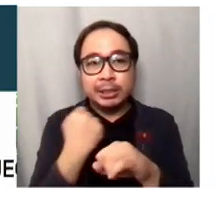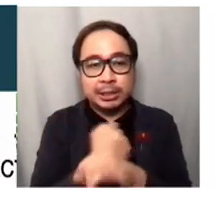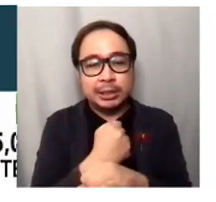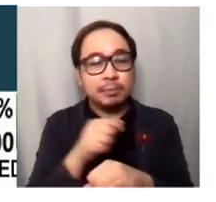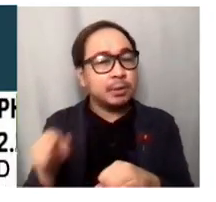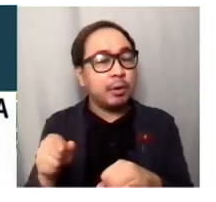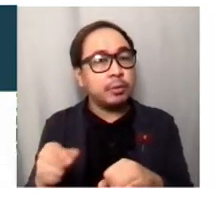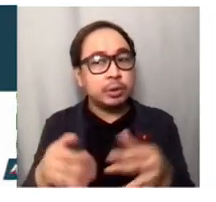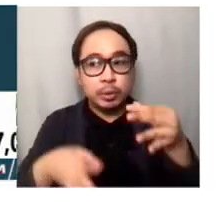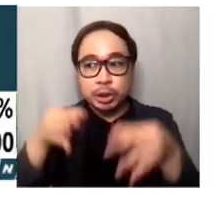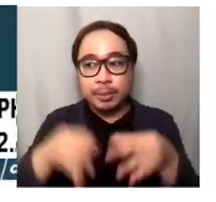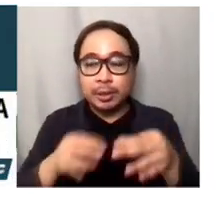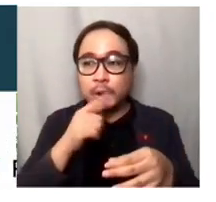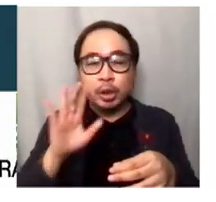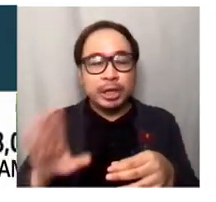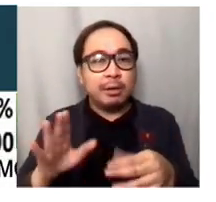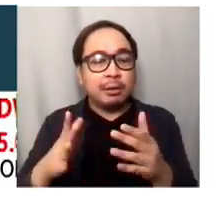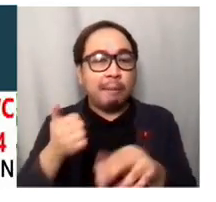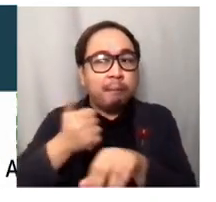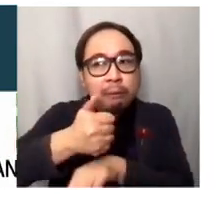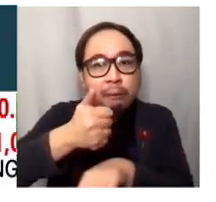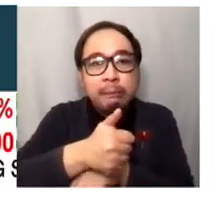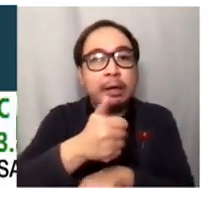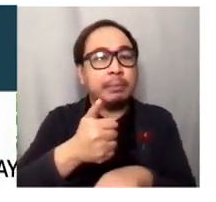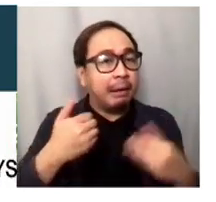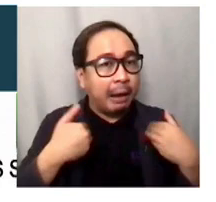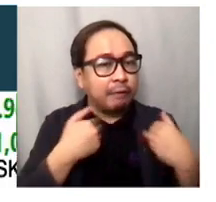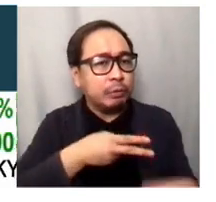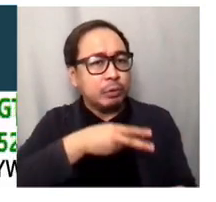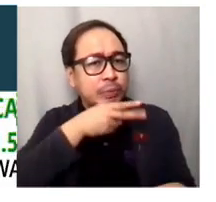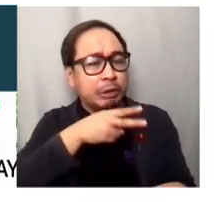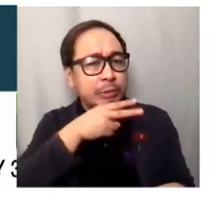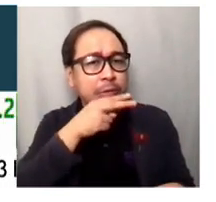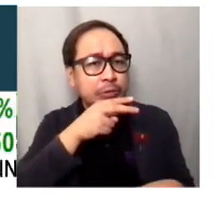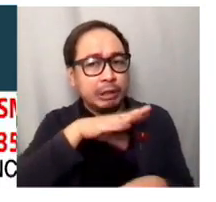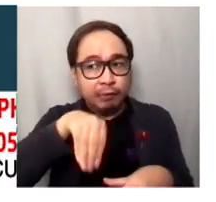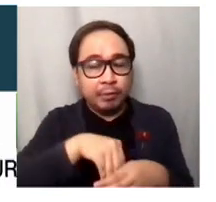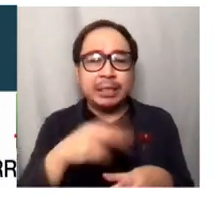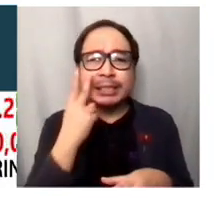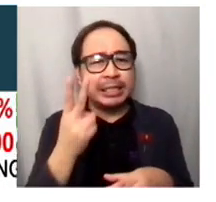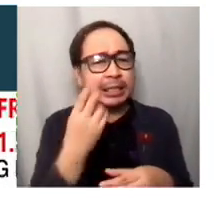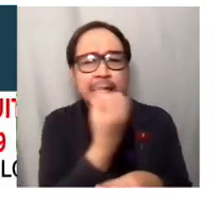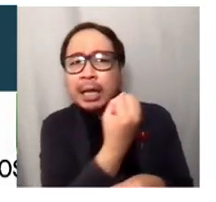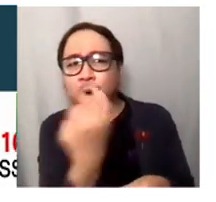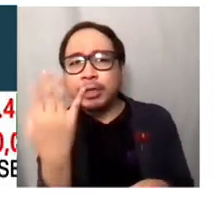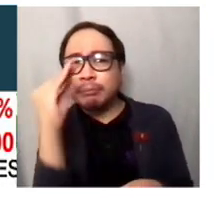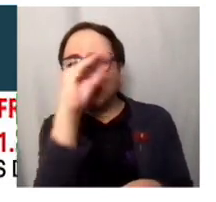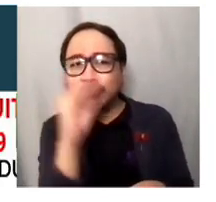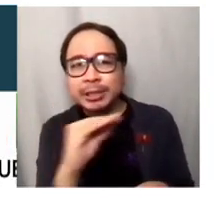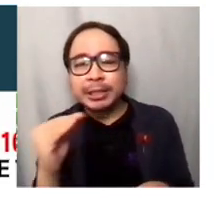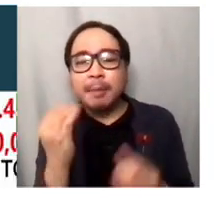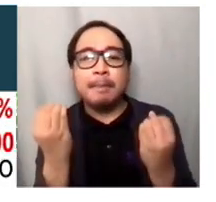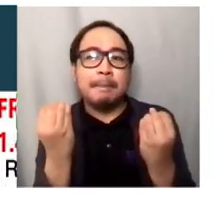these allegations are made or suspicions are made, if you look at the statistics, many of the applications